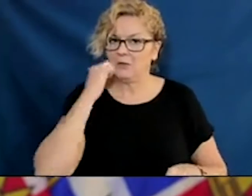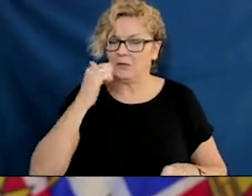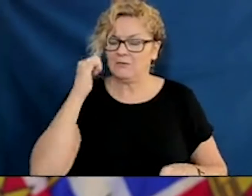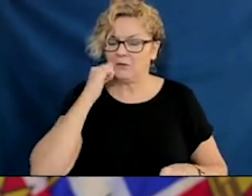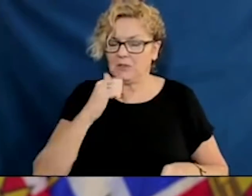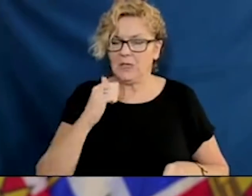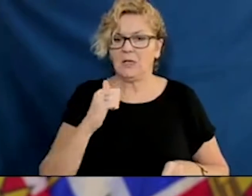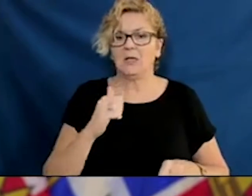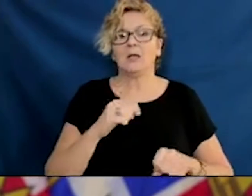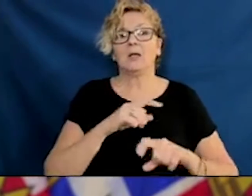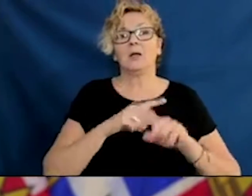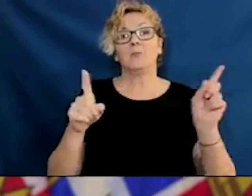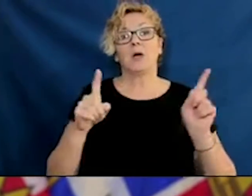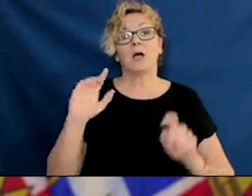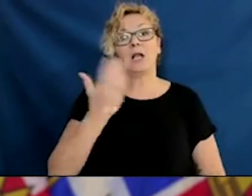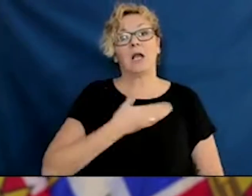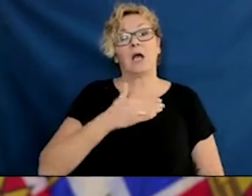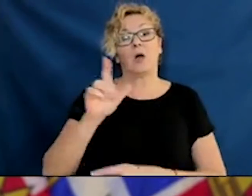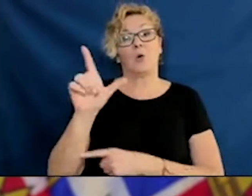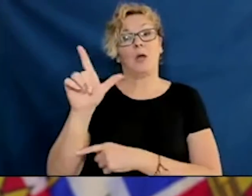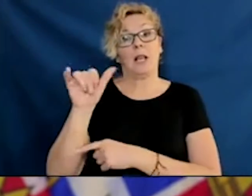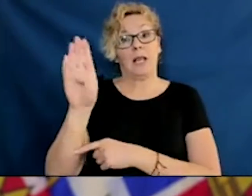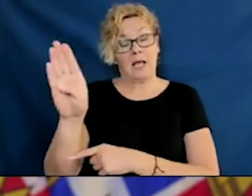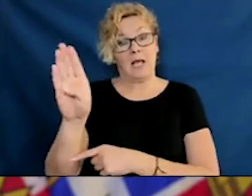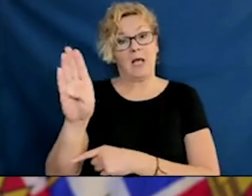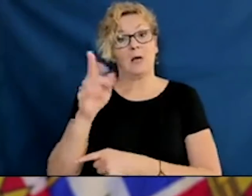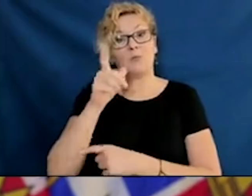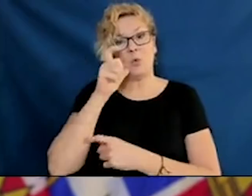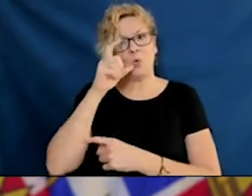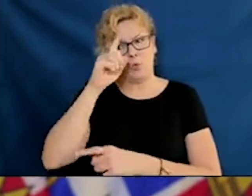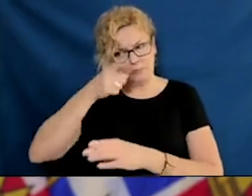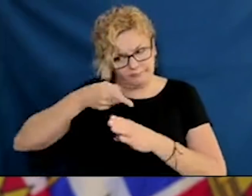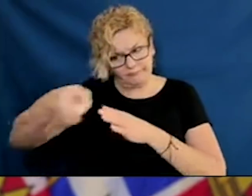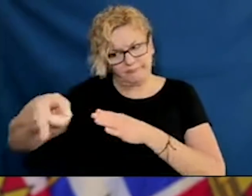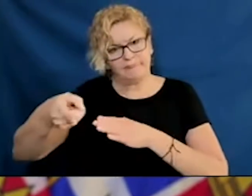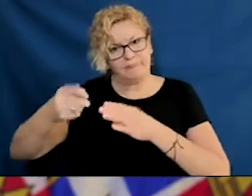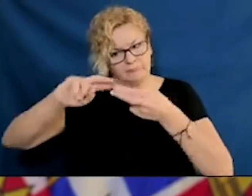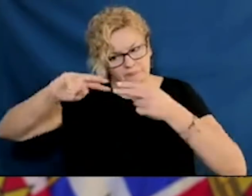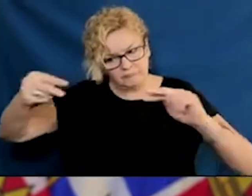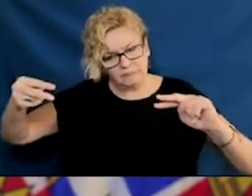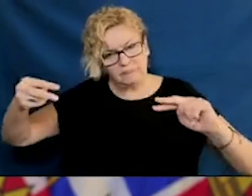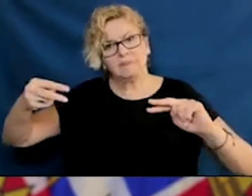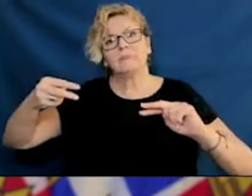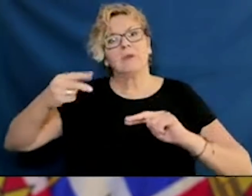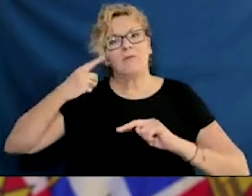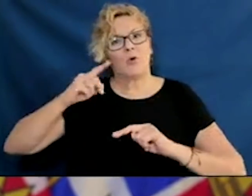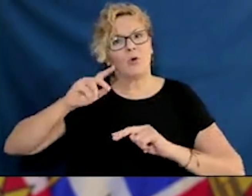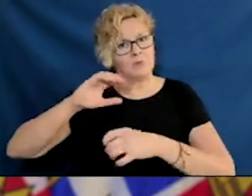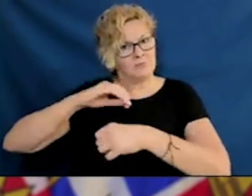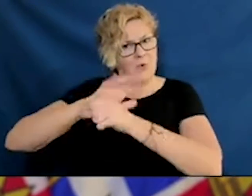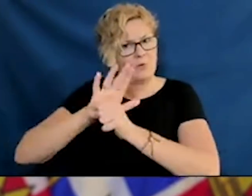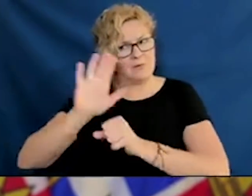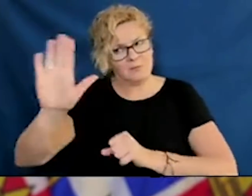lab is working on ways of detecting part of the genome to be able to indicate